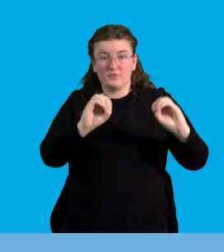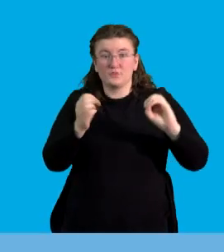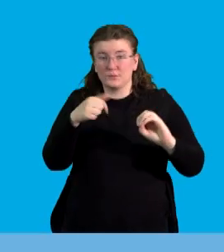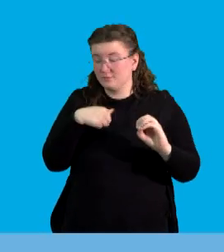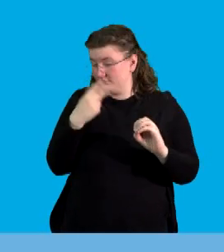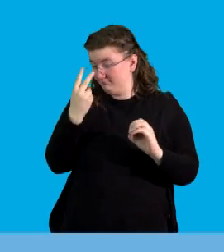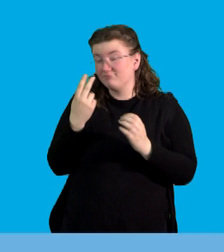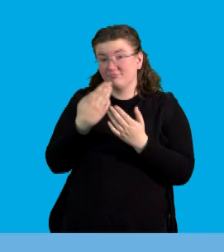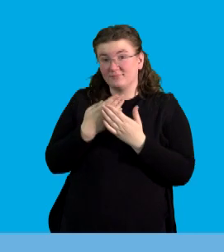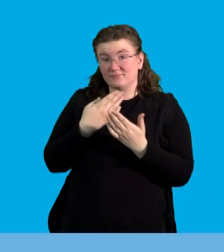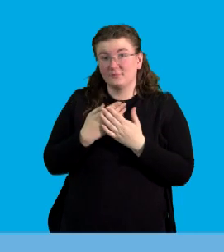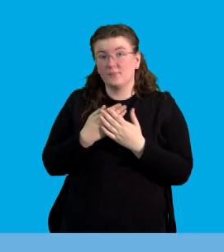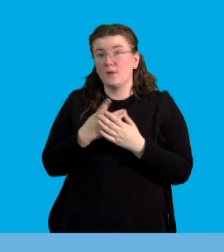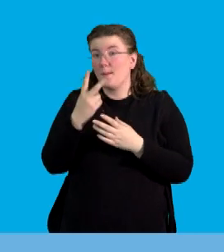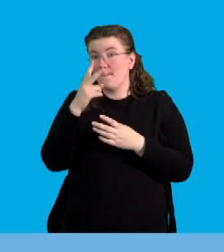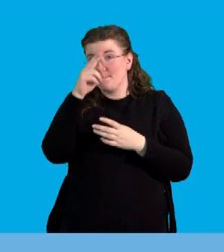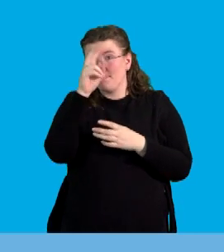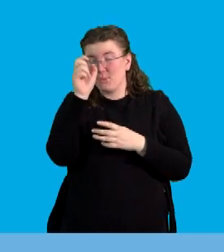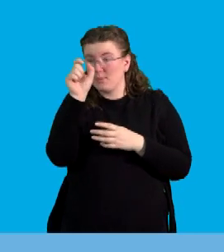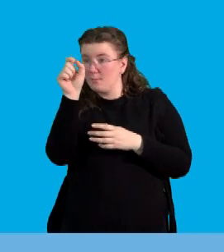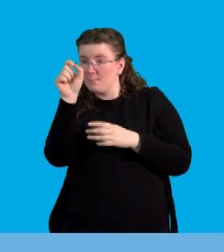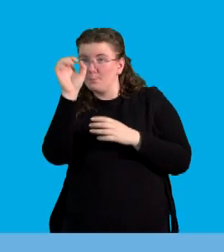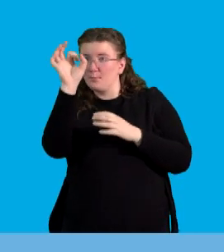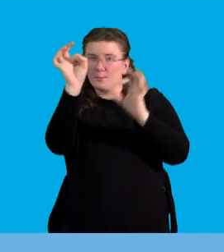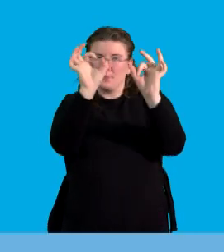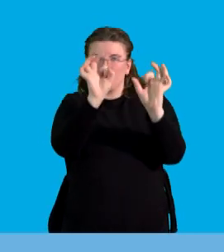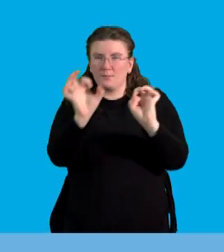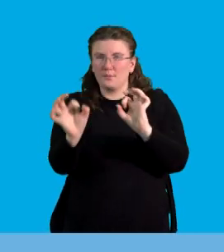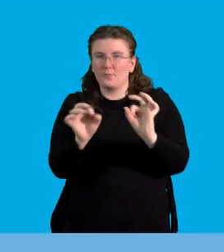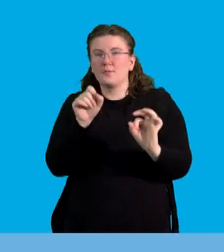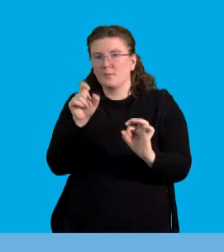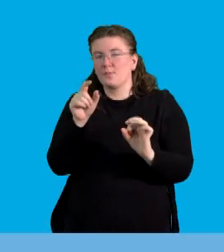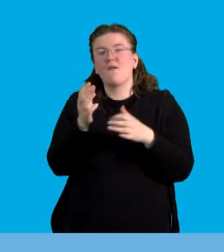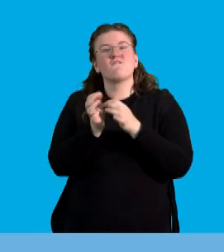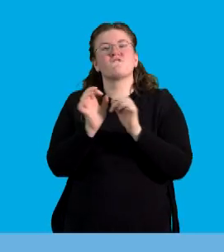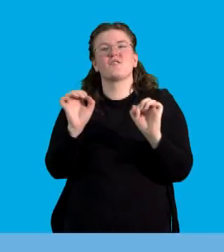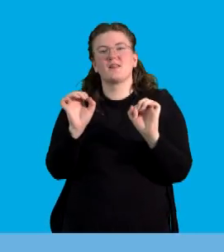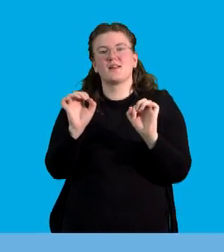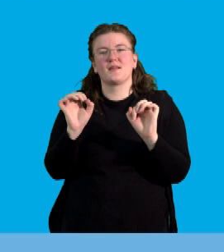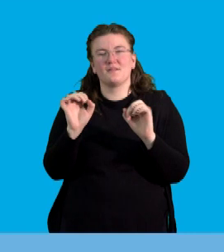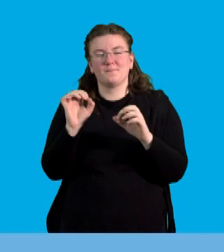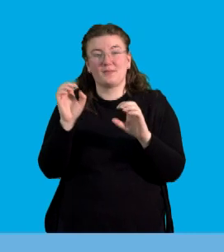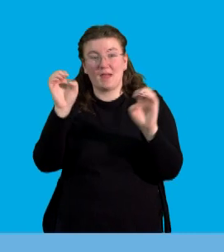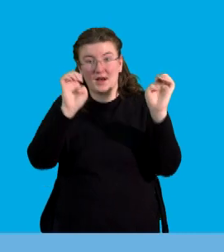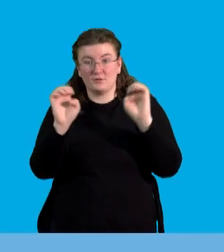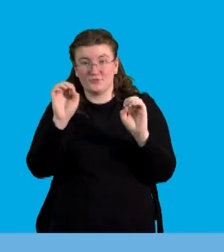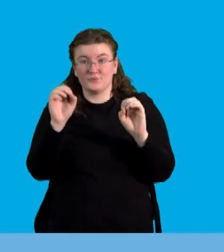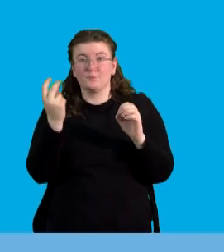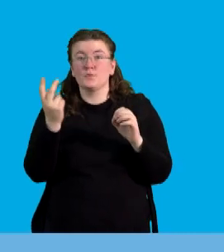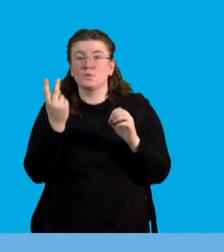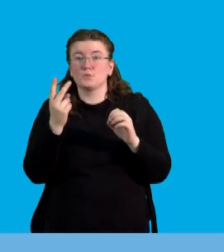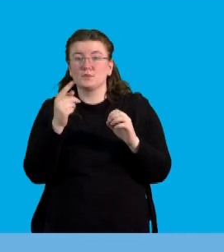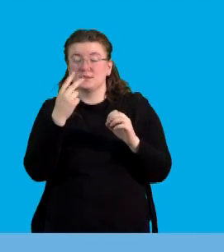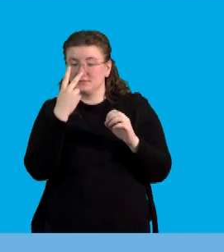want, as we can see, all of these blue dots, they denote our free electrons, and you can see the arrows, the arrowheads are